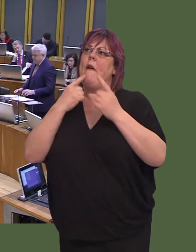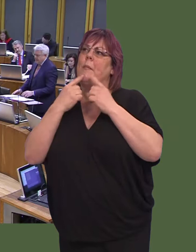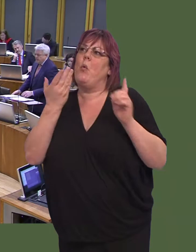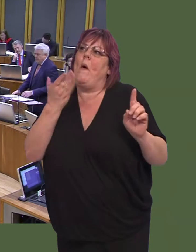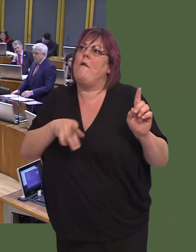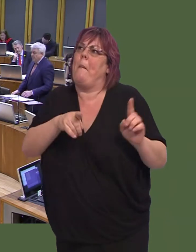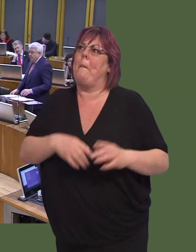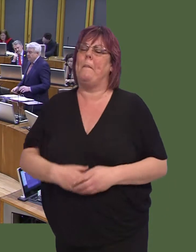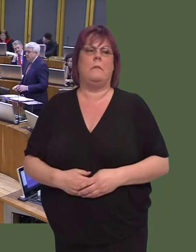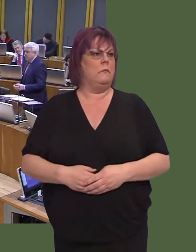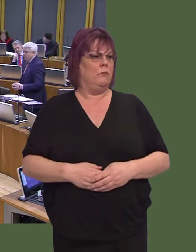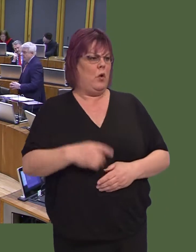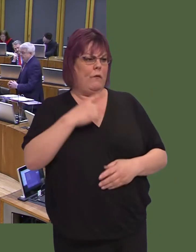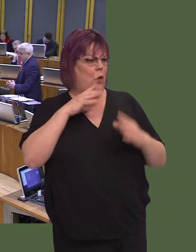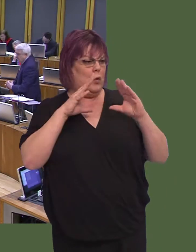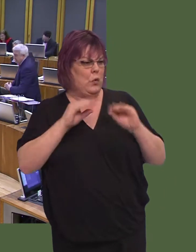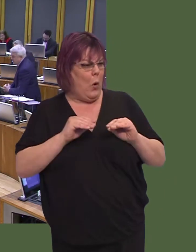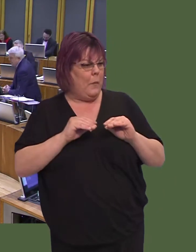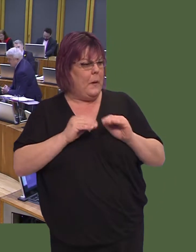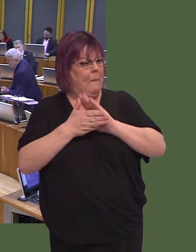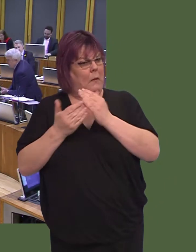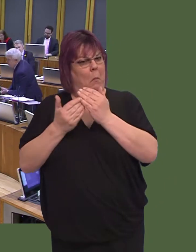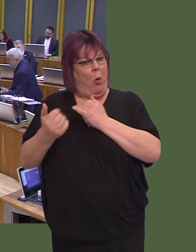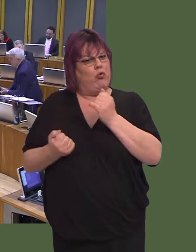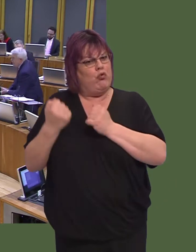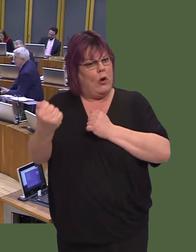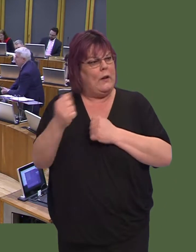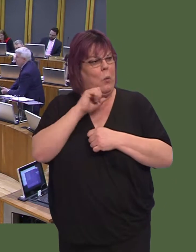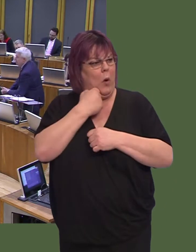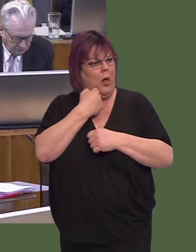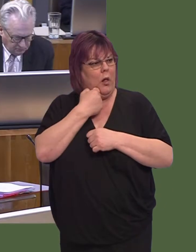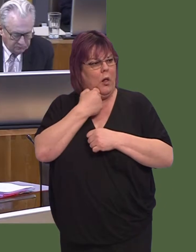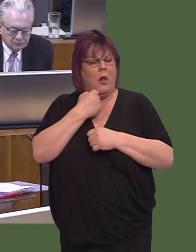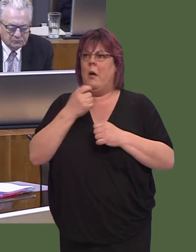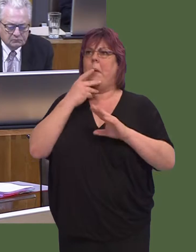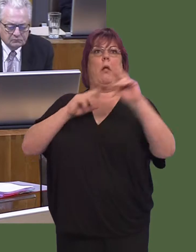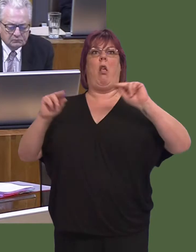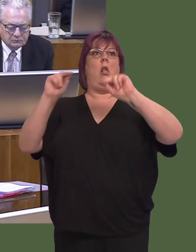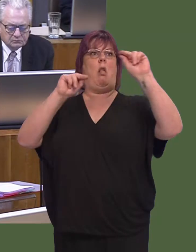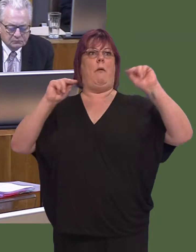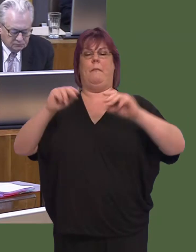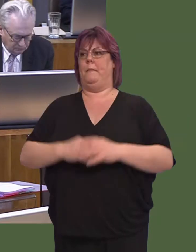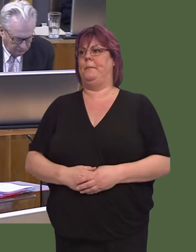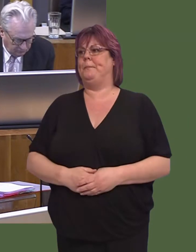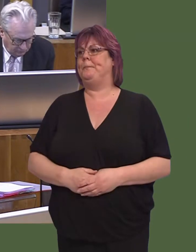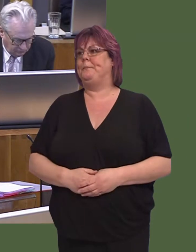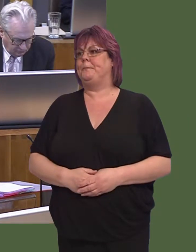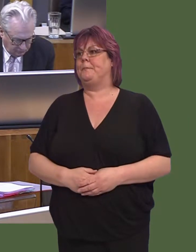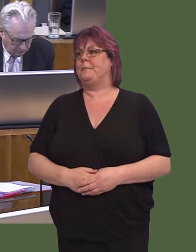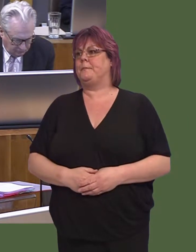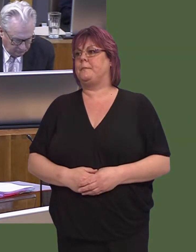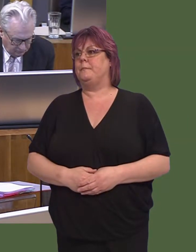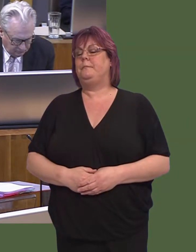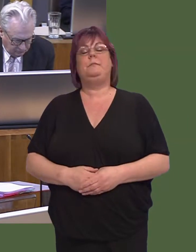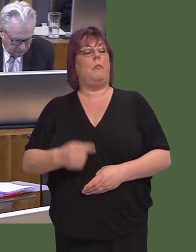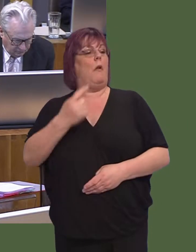discontinued because there will be more frequent services on those lines, as we've said. For example, we look at Maesteg, for example, Well, if you look at my